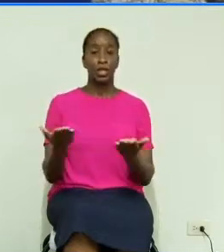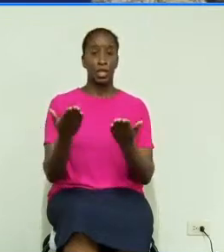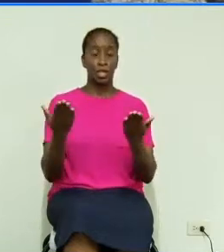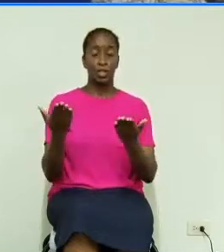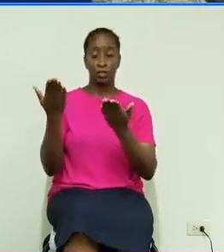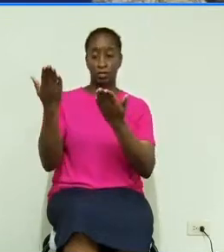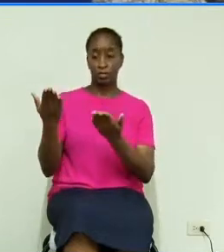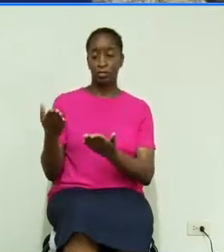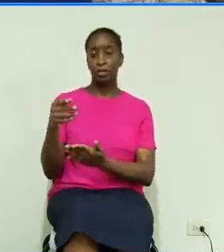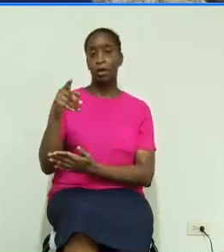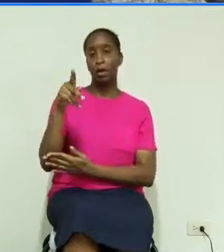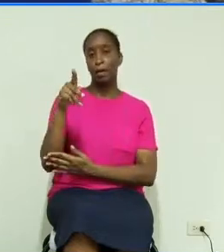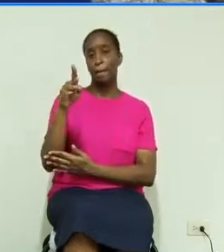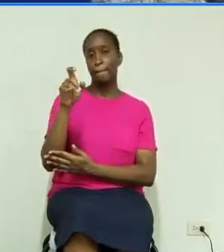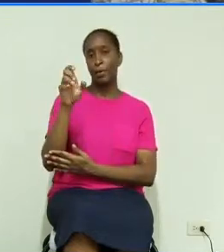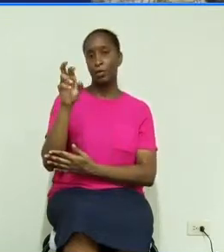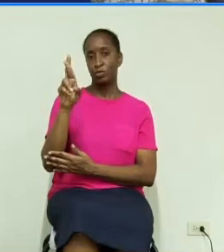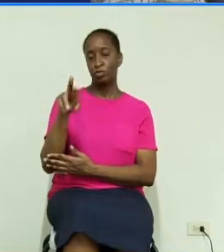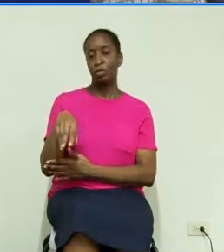St. Lucie,